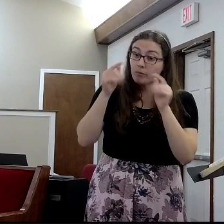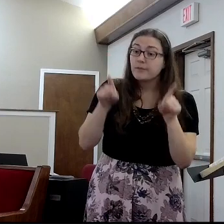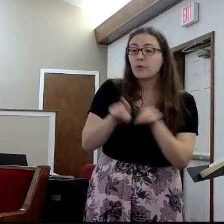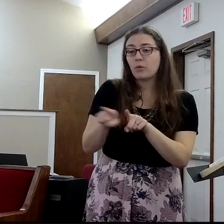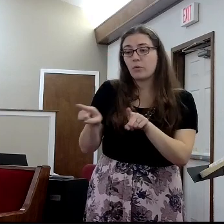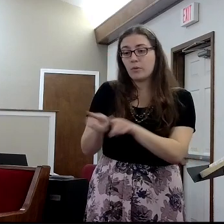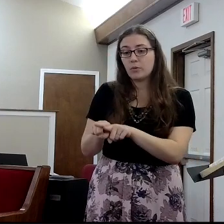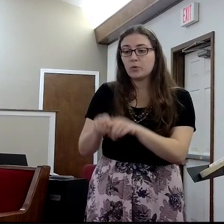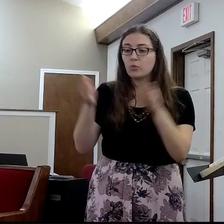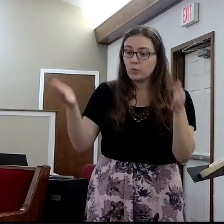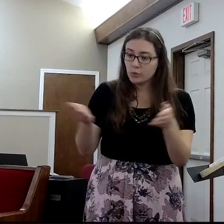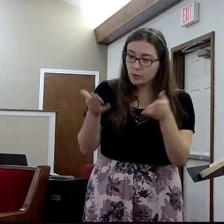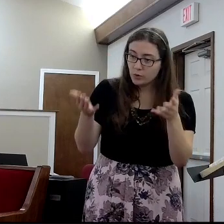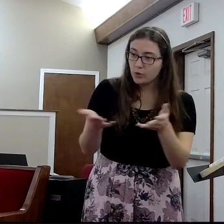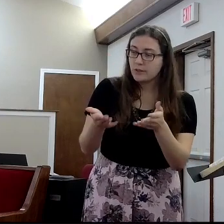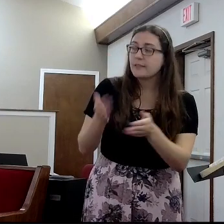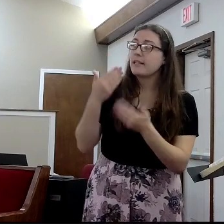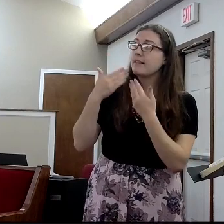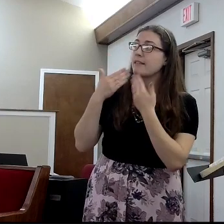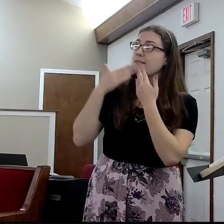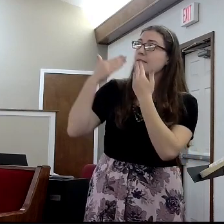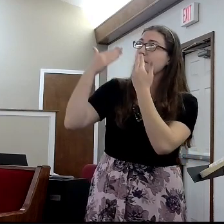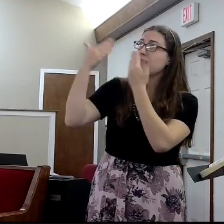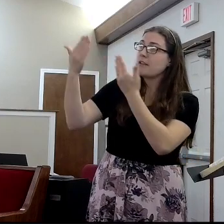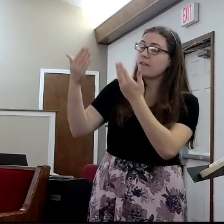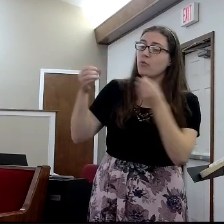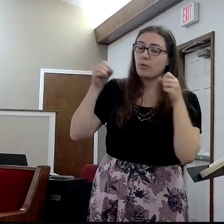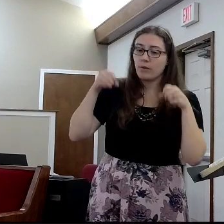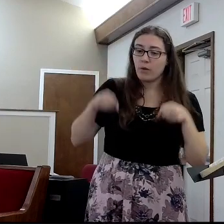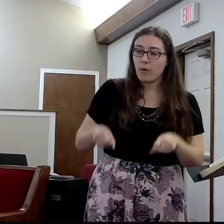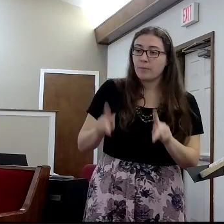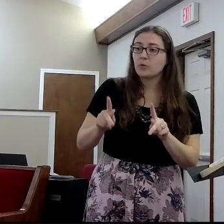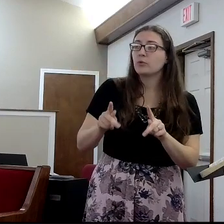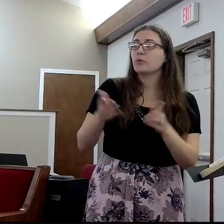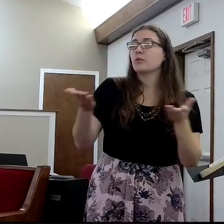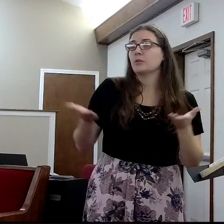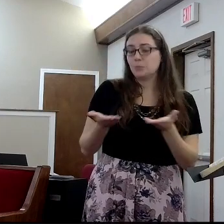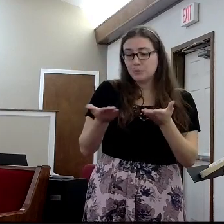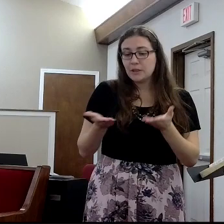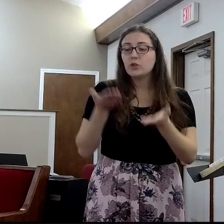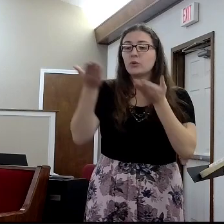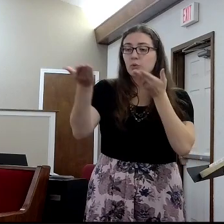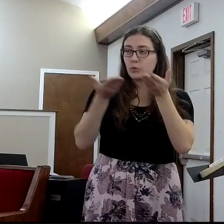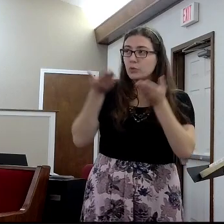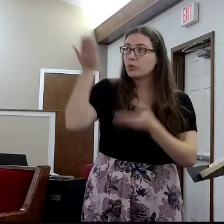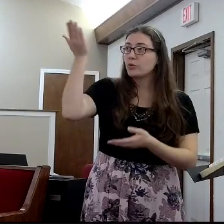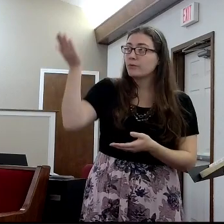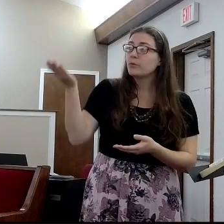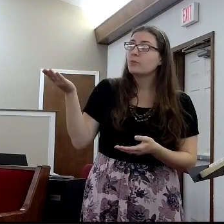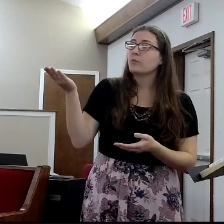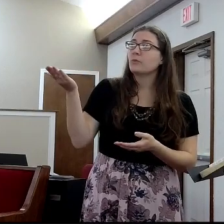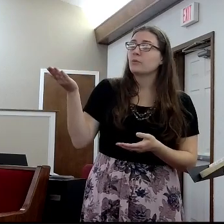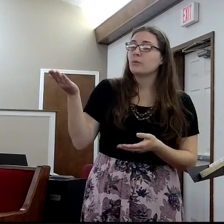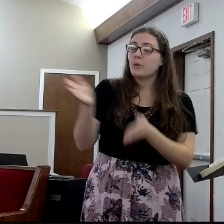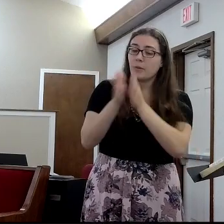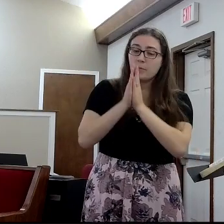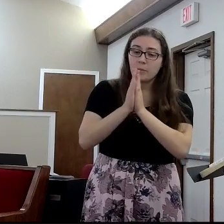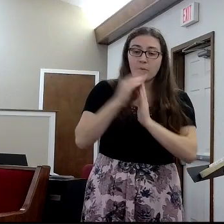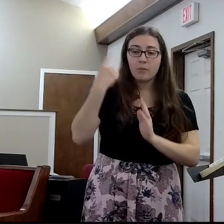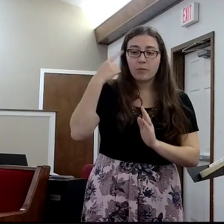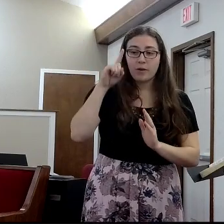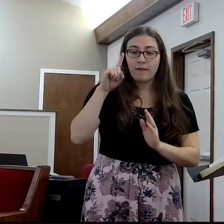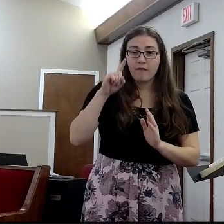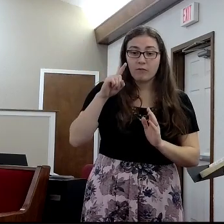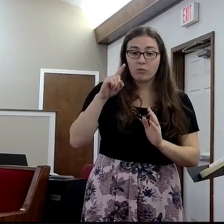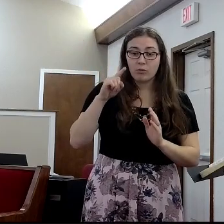convicting, Lord. Lord, hopefully it's an encouragement to some as well. Lord, I just thank you so much for this opportunity to come here to serve and worship you, Lord.